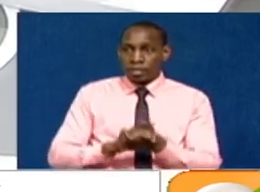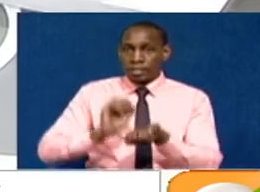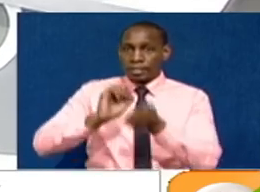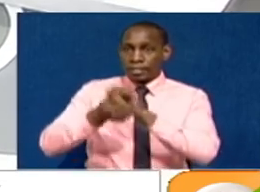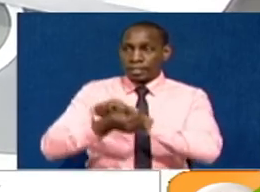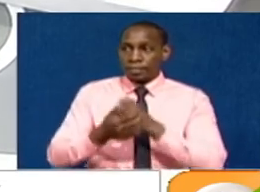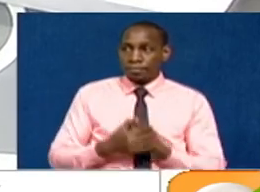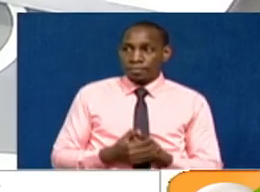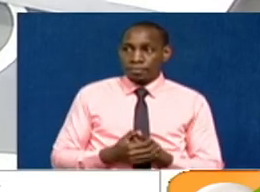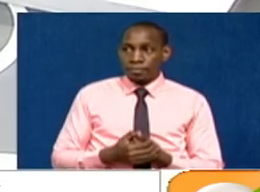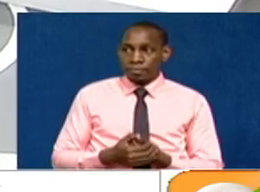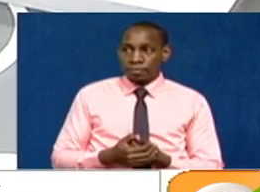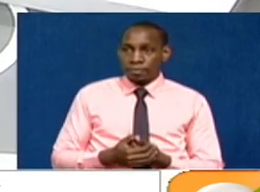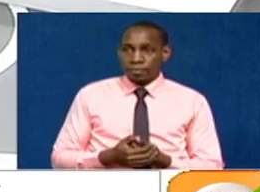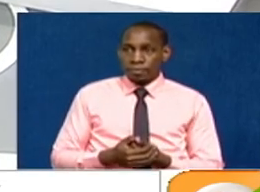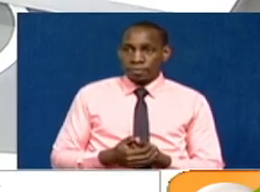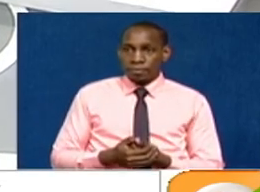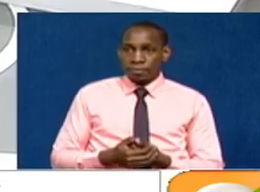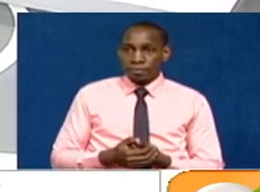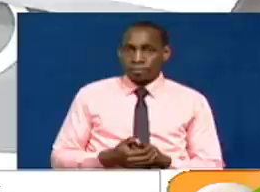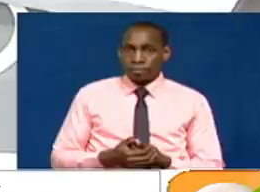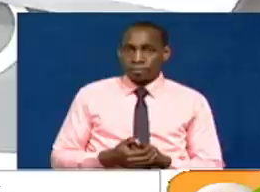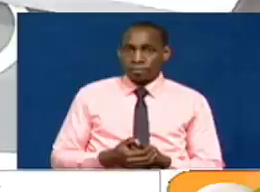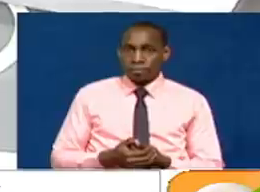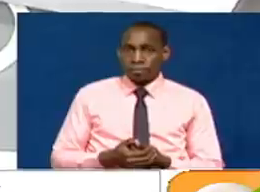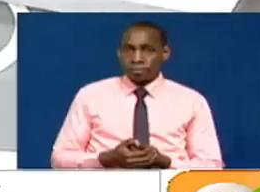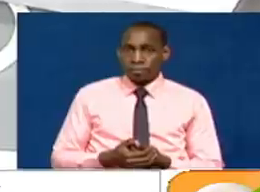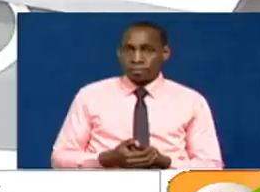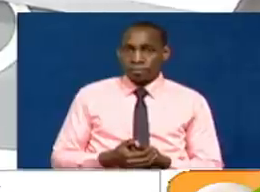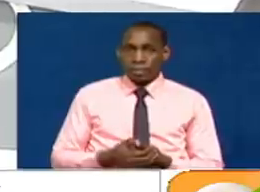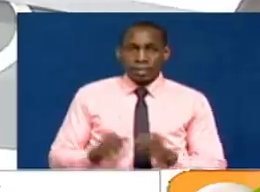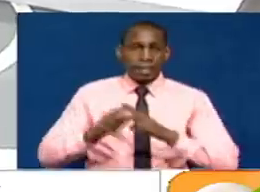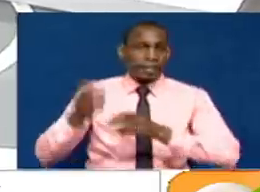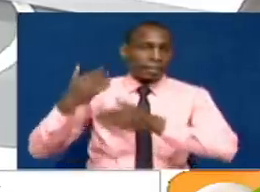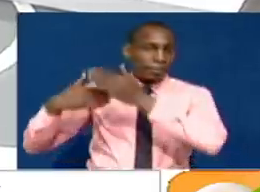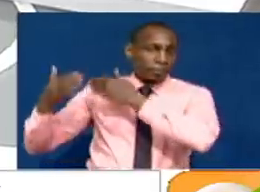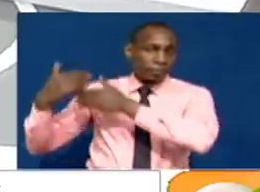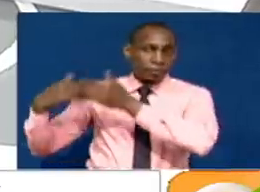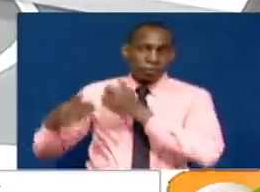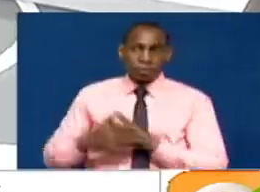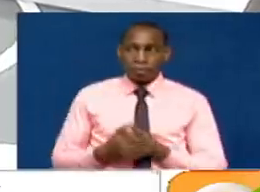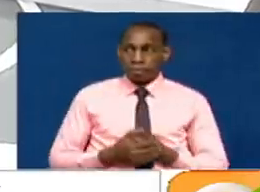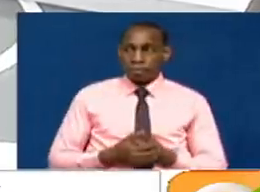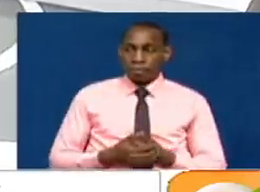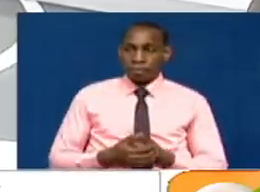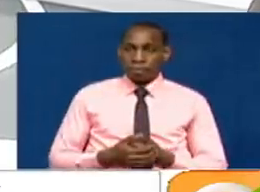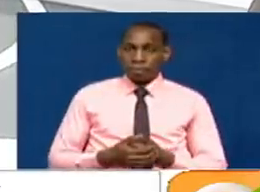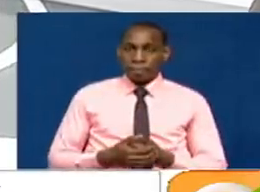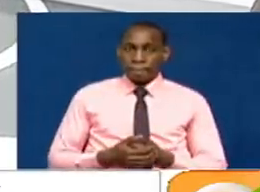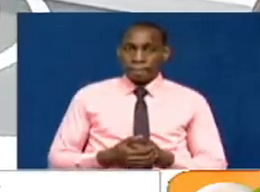started with the likes of Protas, Momani, Apili Wawire, and that group. But let's not go there.